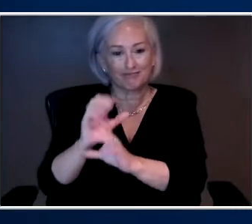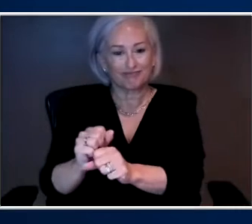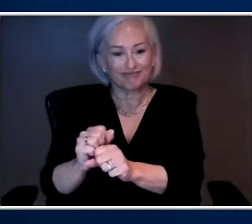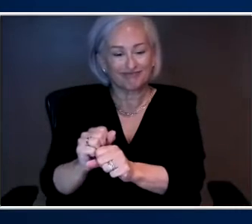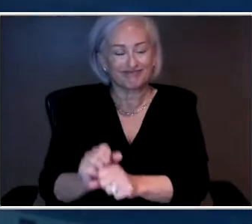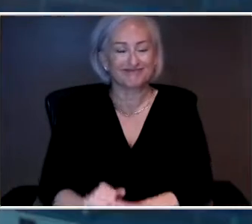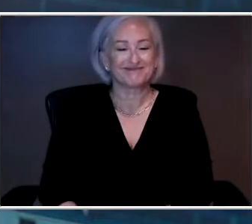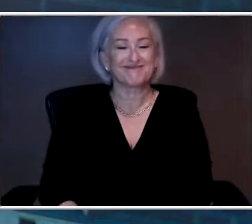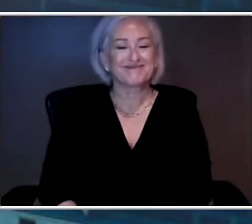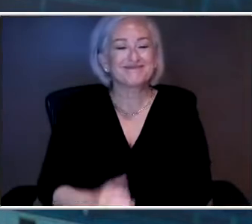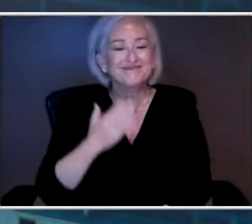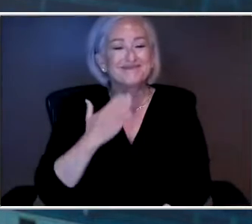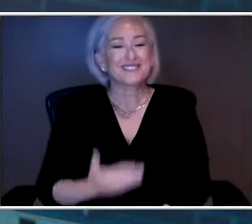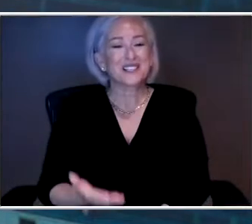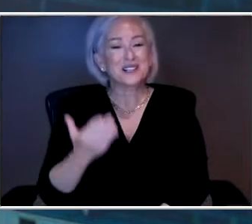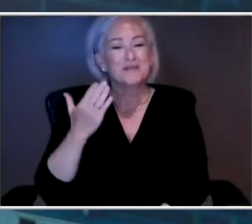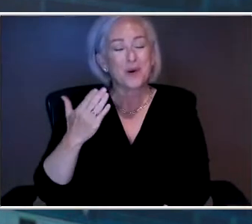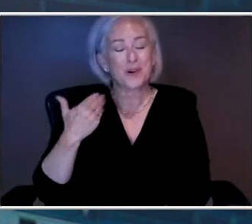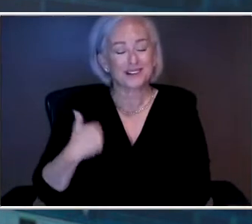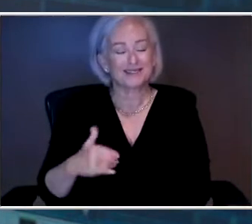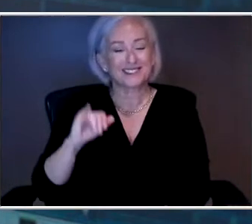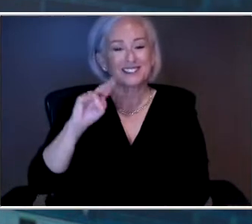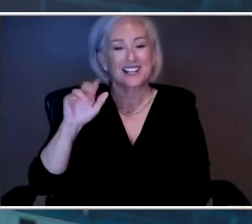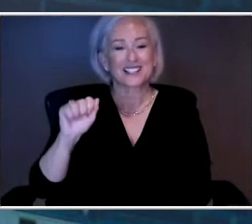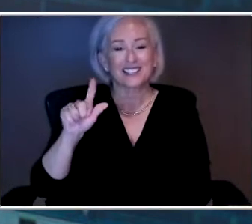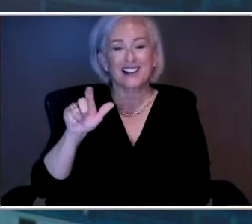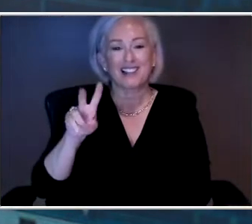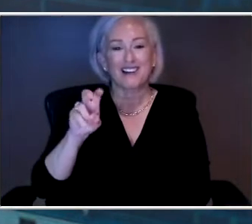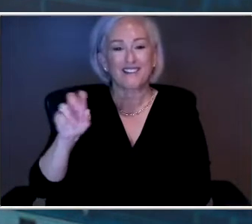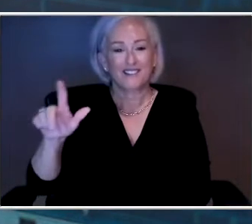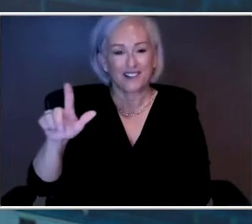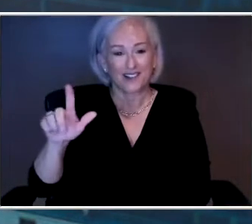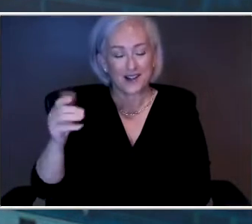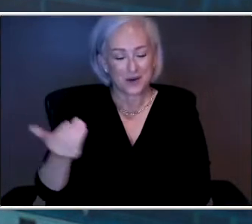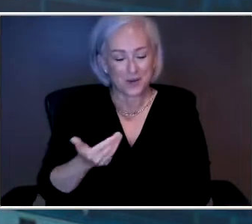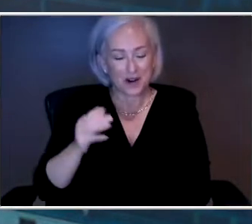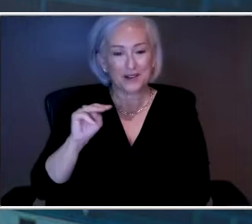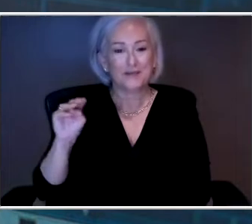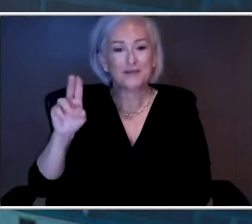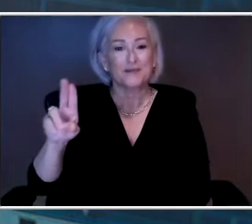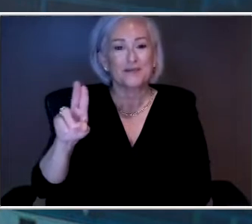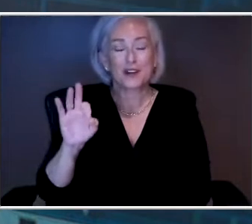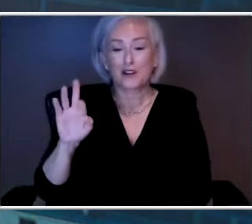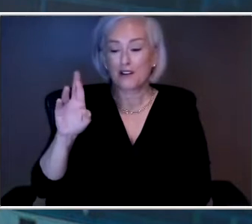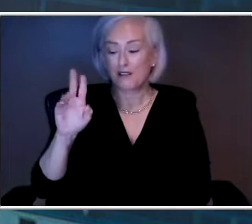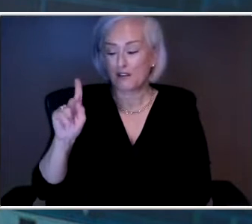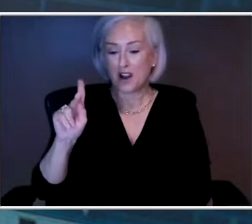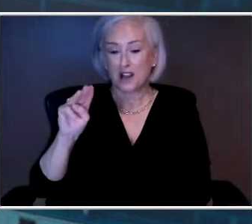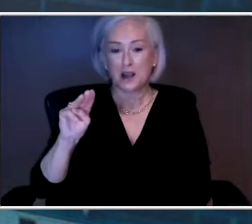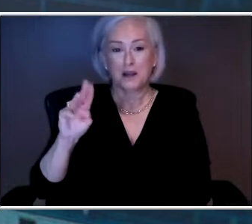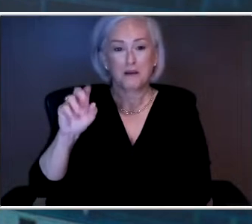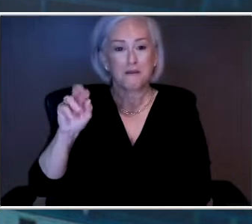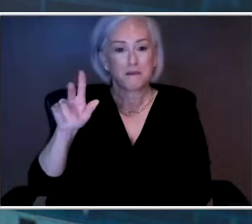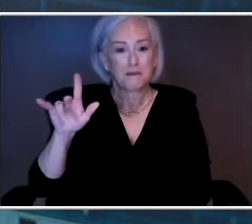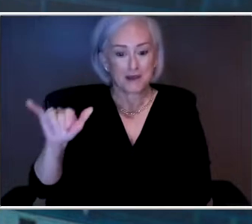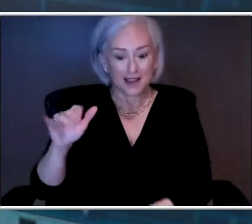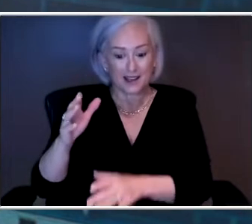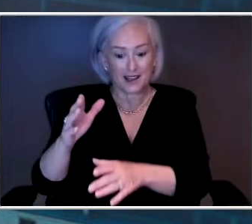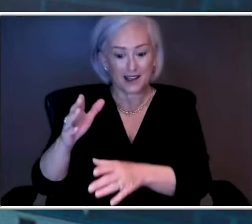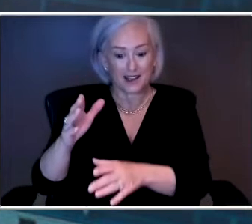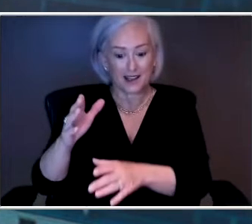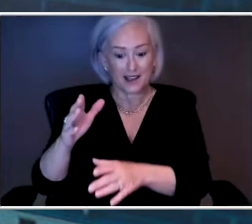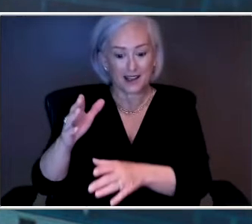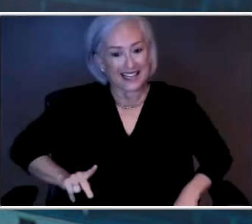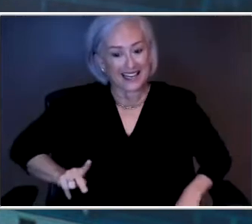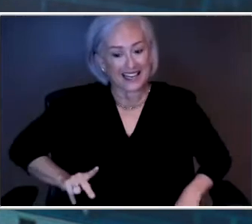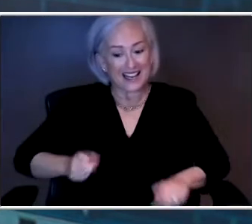Good morning, I'm Jessica Lovell, and welcome to the Morning Medical Update. Frank Mackey got the kidney transplant he needed thanks to the generosity of his